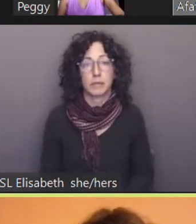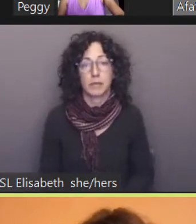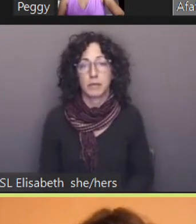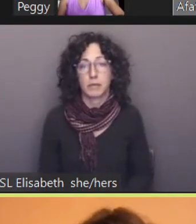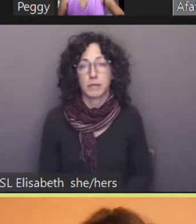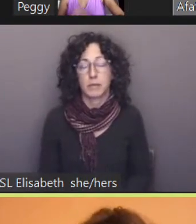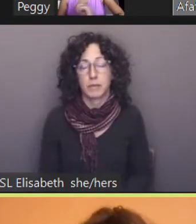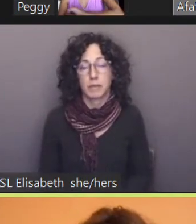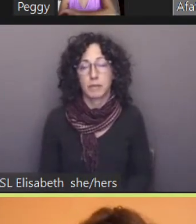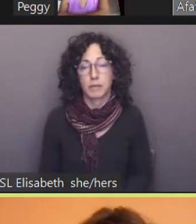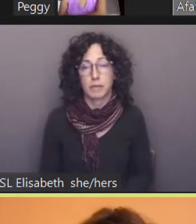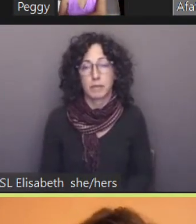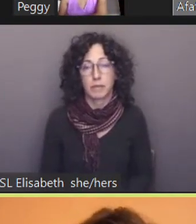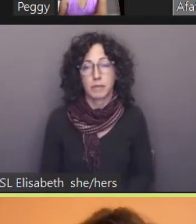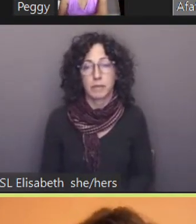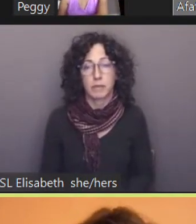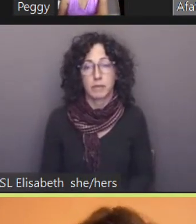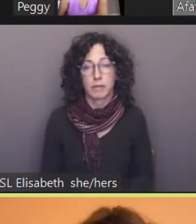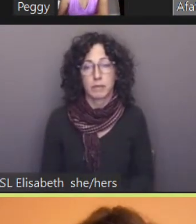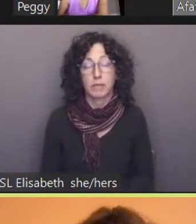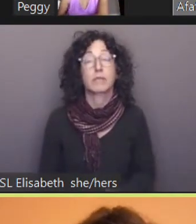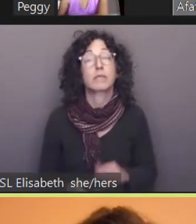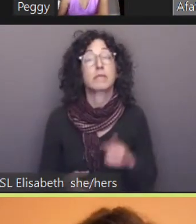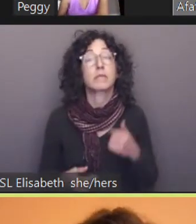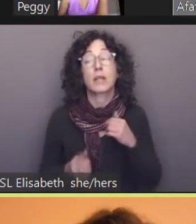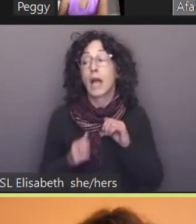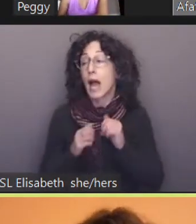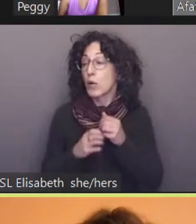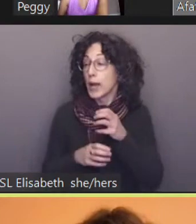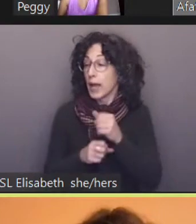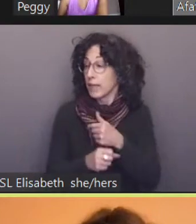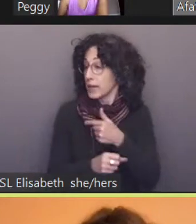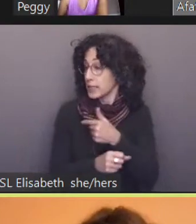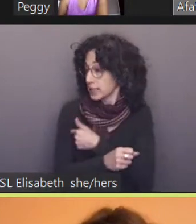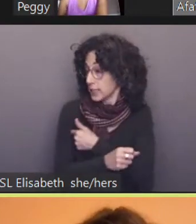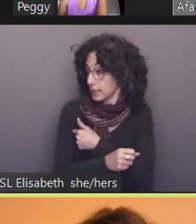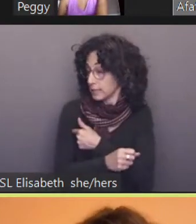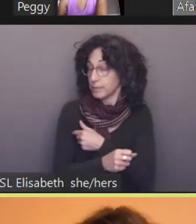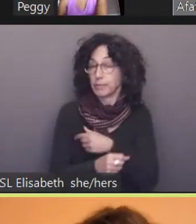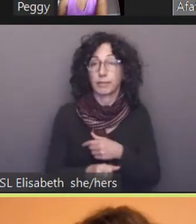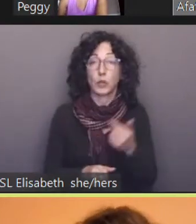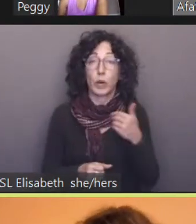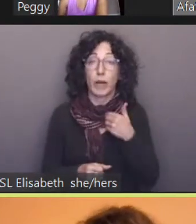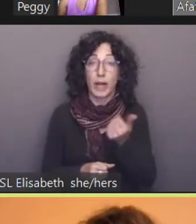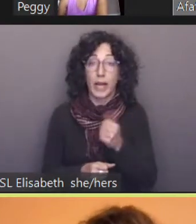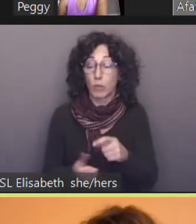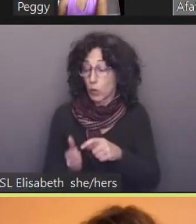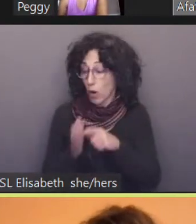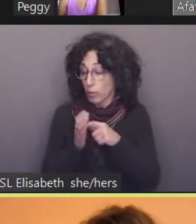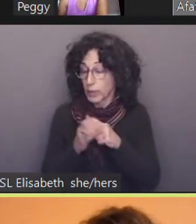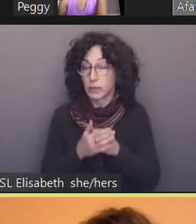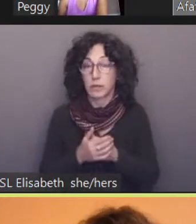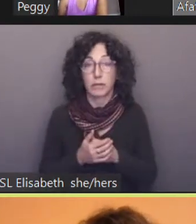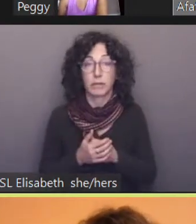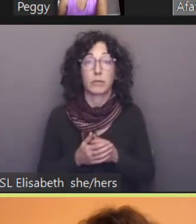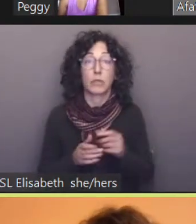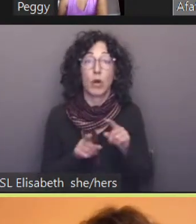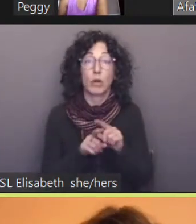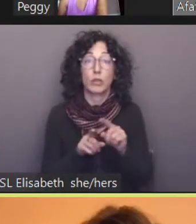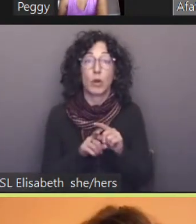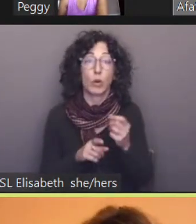how to get the vaccine and if there are requirements. Also, if 12 to 15-year-olds will